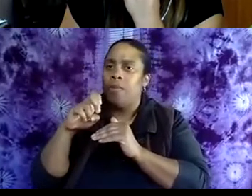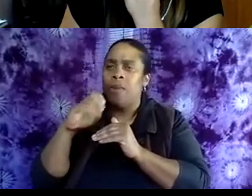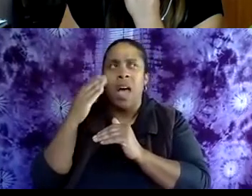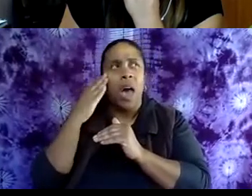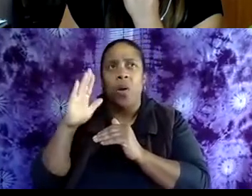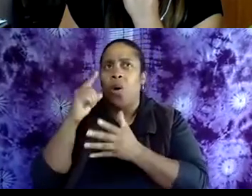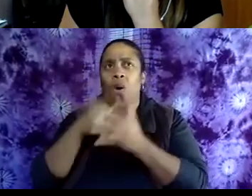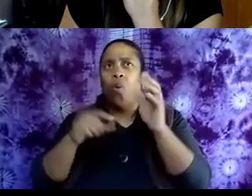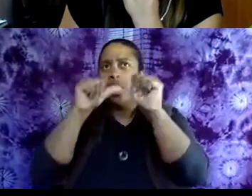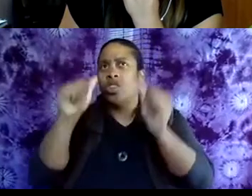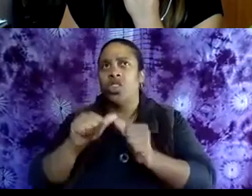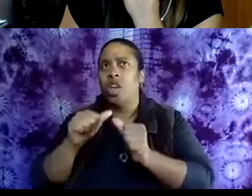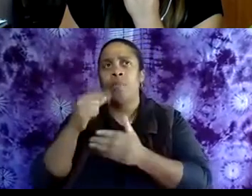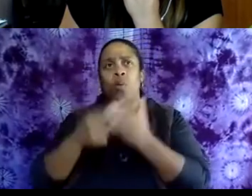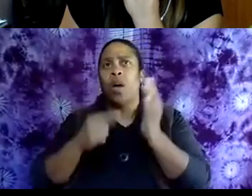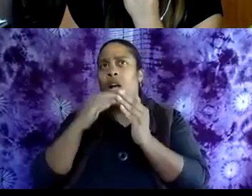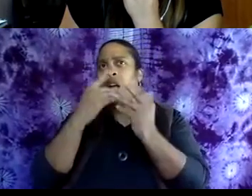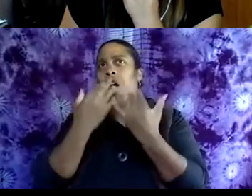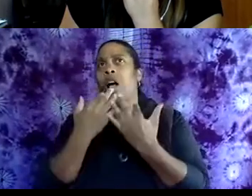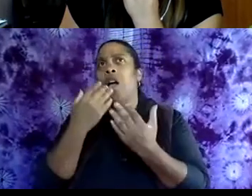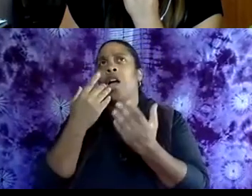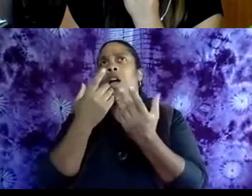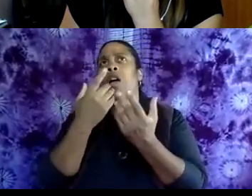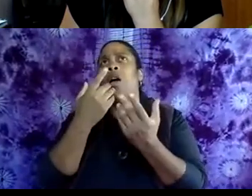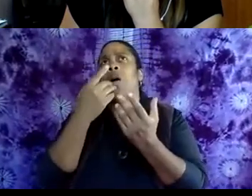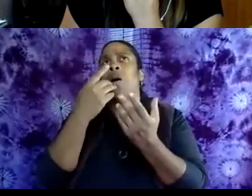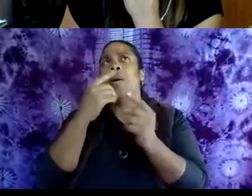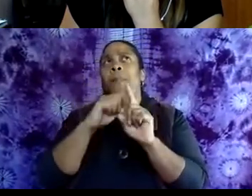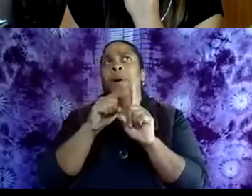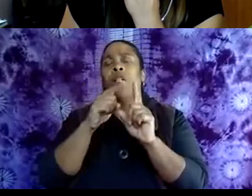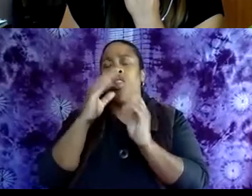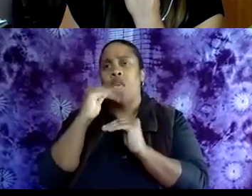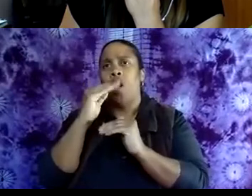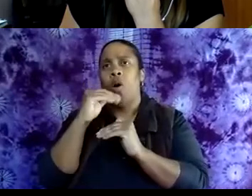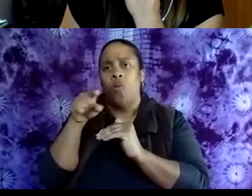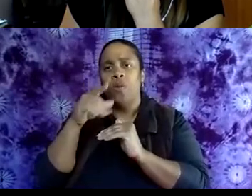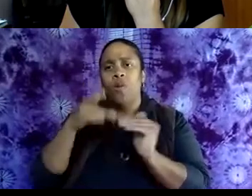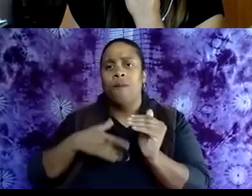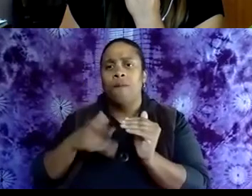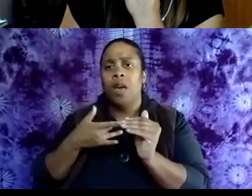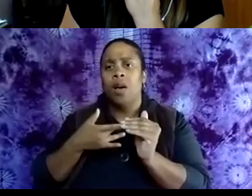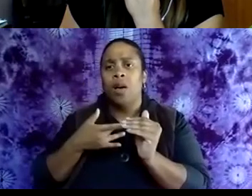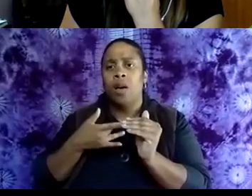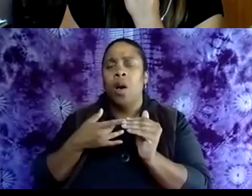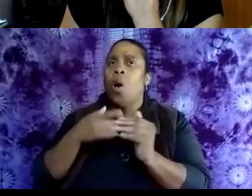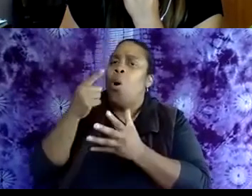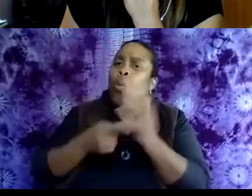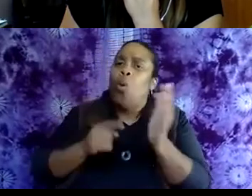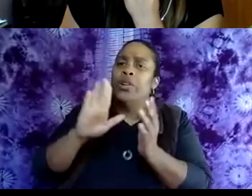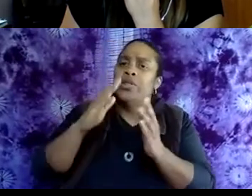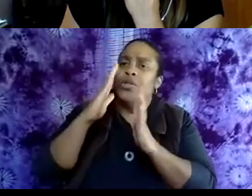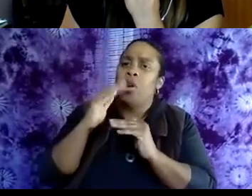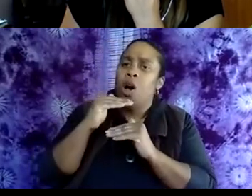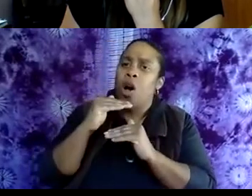you feel it in you and around you, but the hope that you feel What does that hope say to you about why